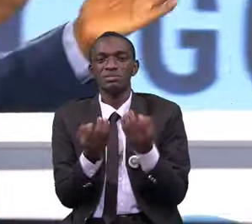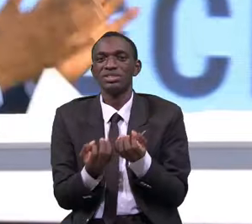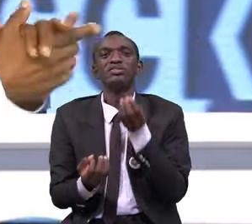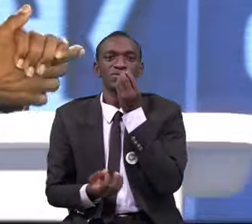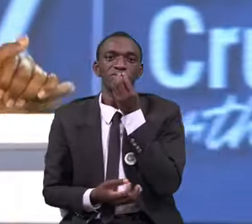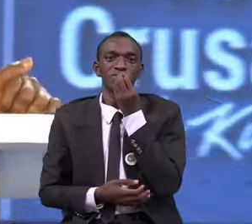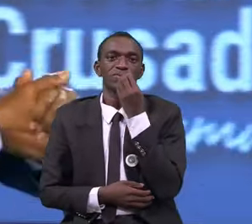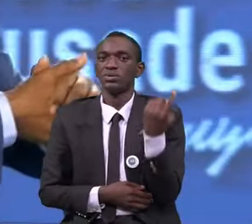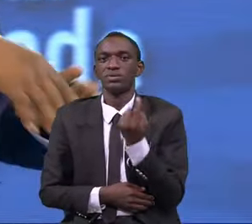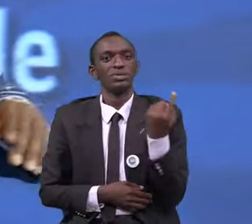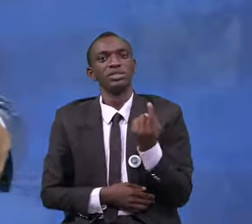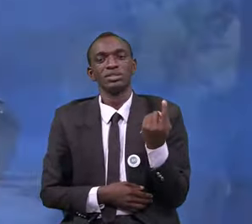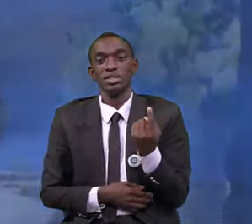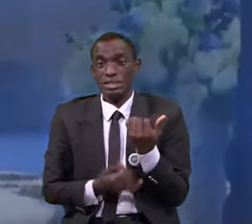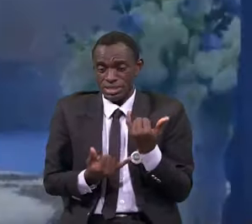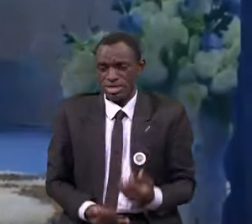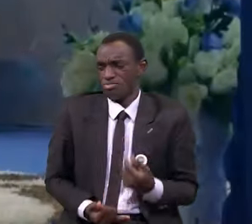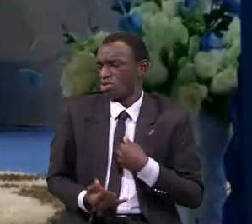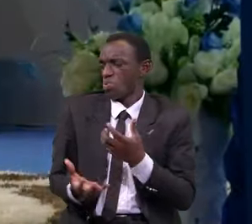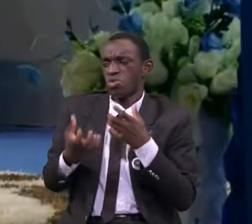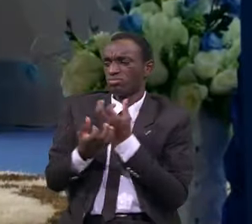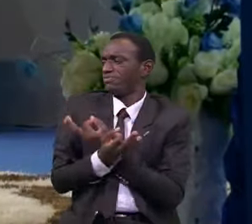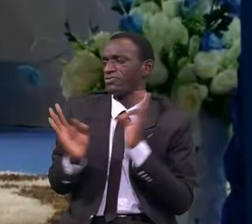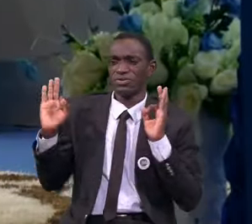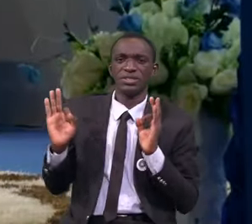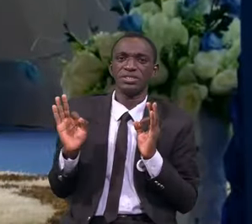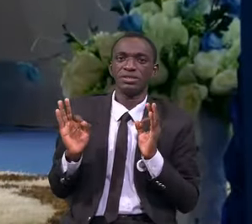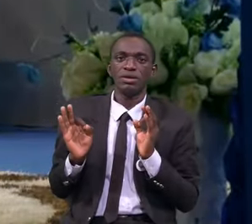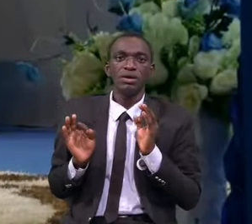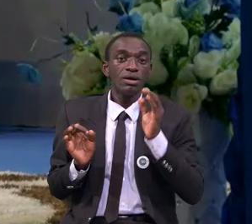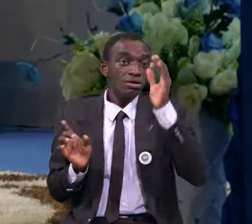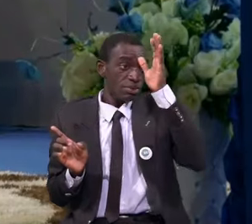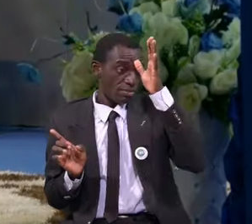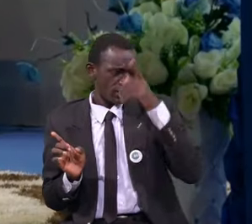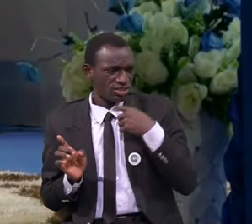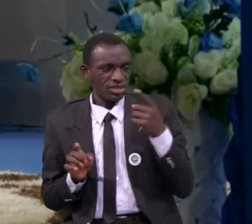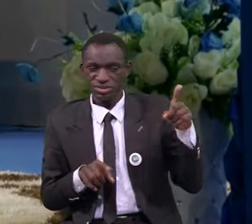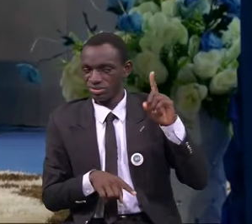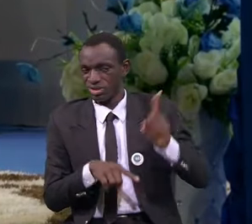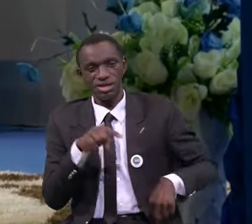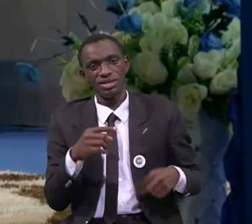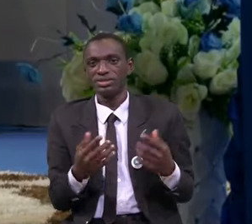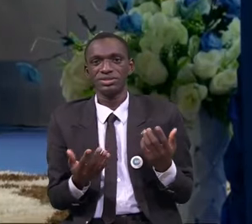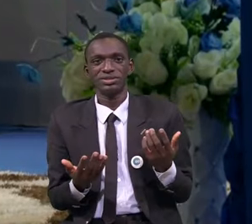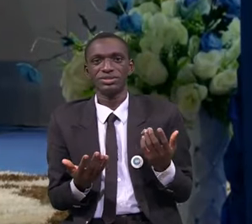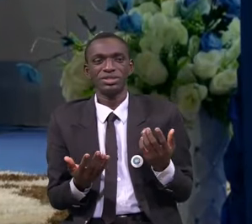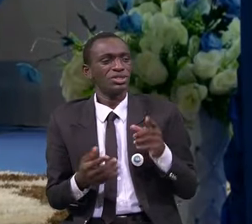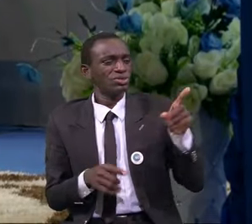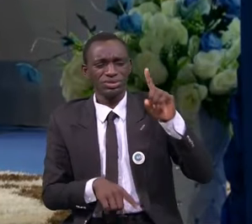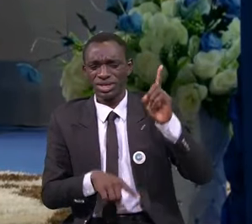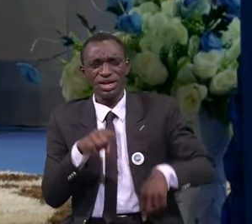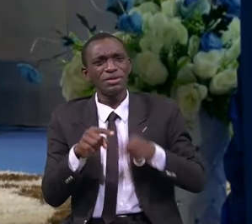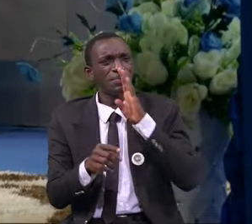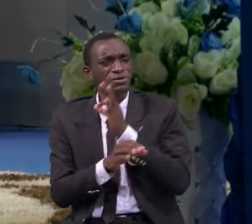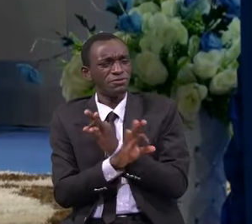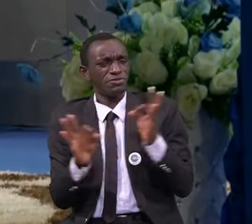And now you want to be free. Papa said, you cannot. You cannot be free